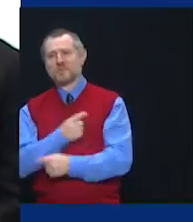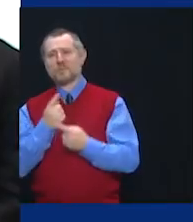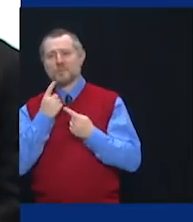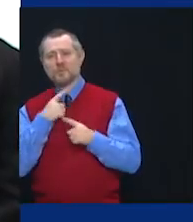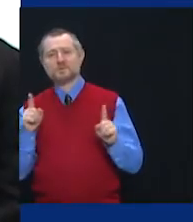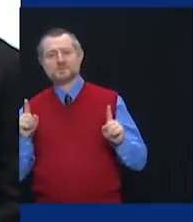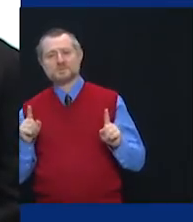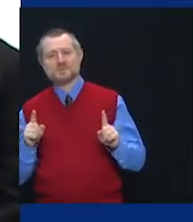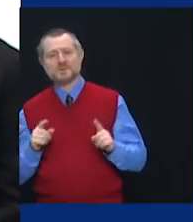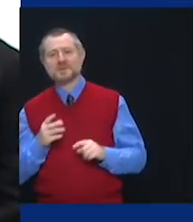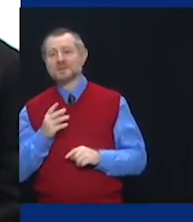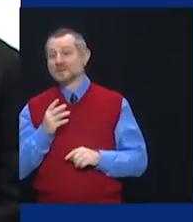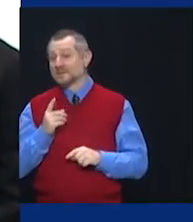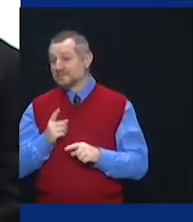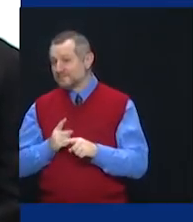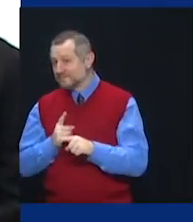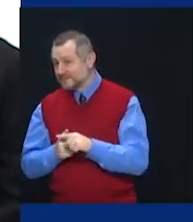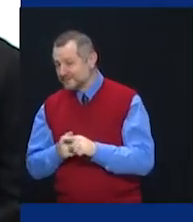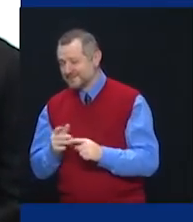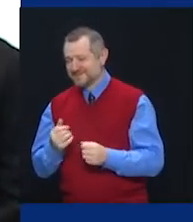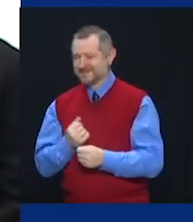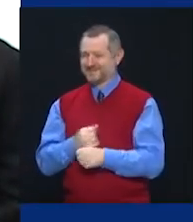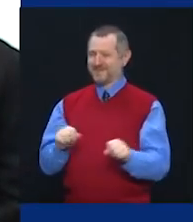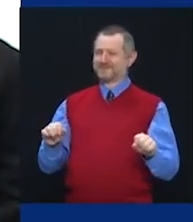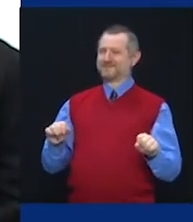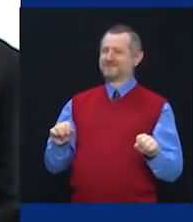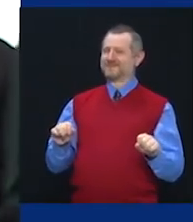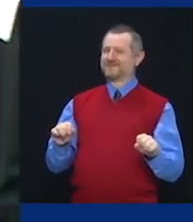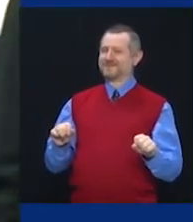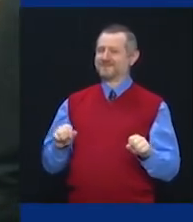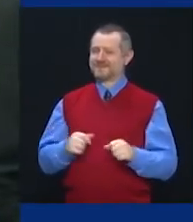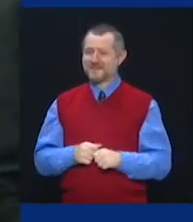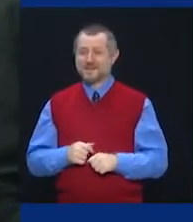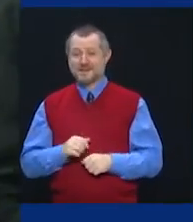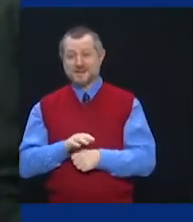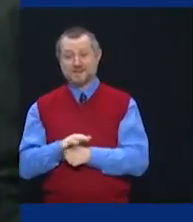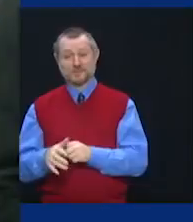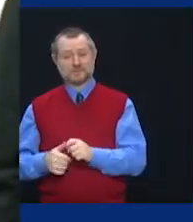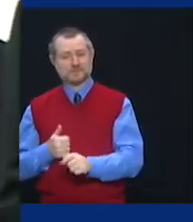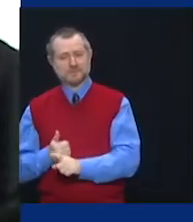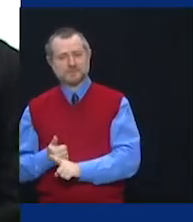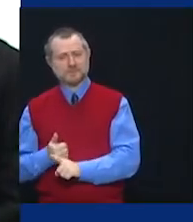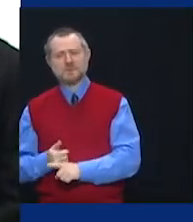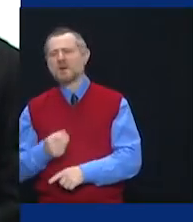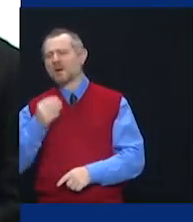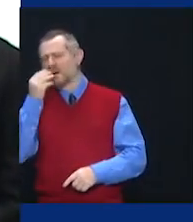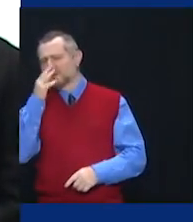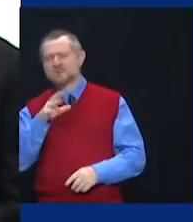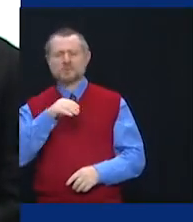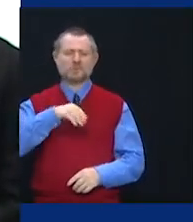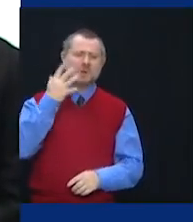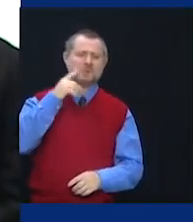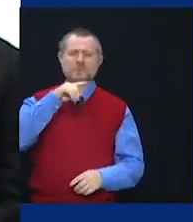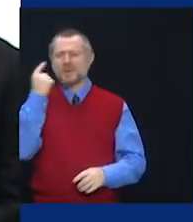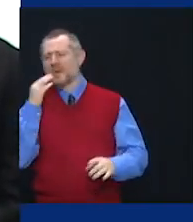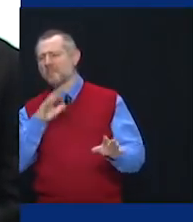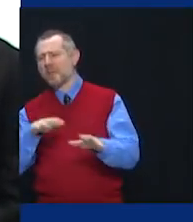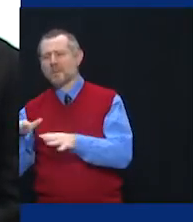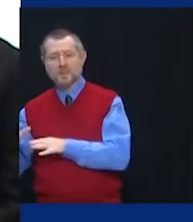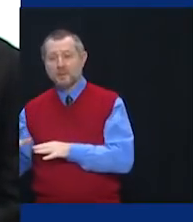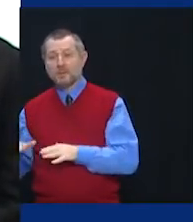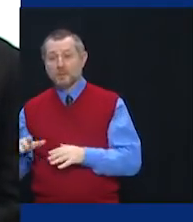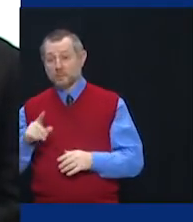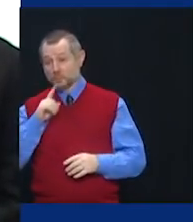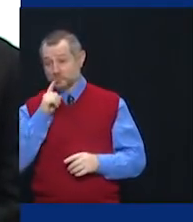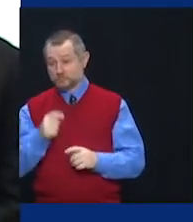it is safe. The virus may be race blind, but it's not affecting anyone